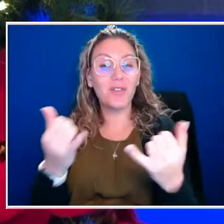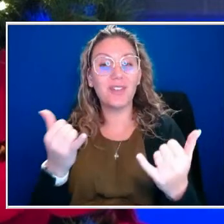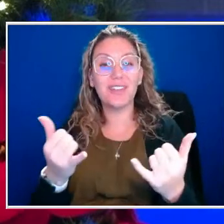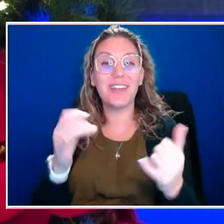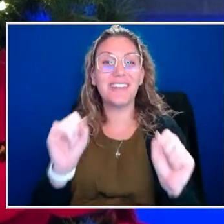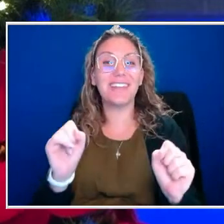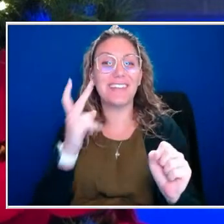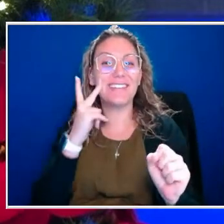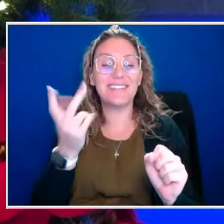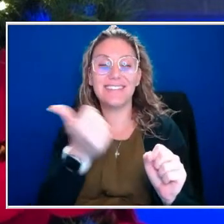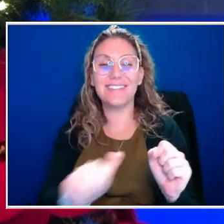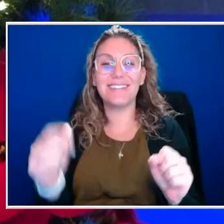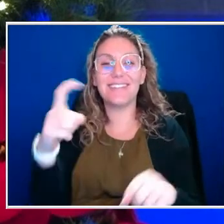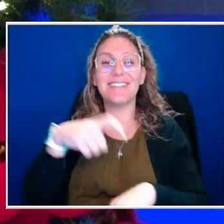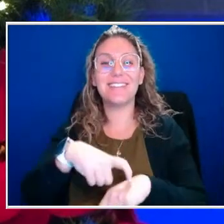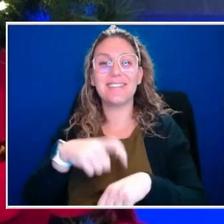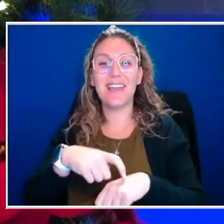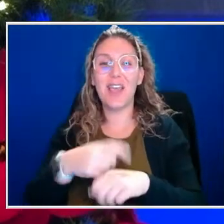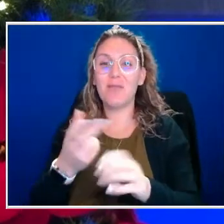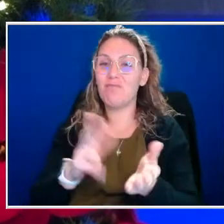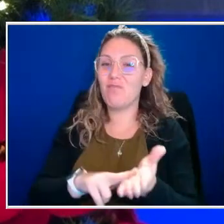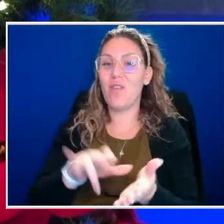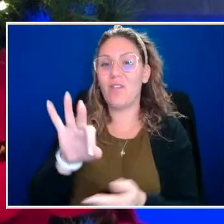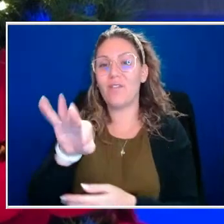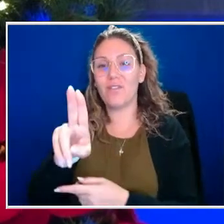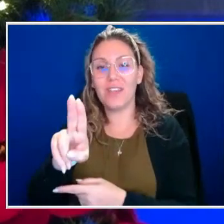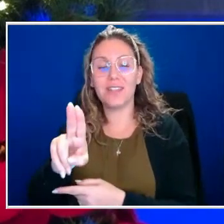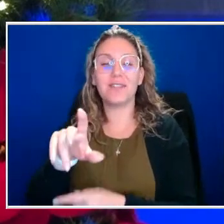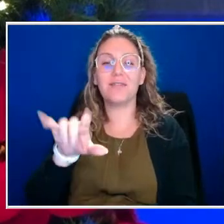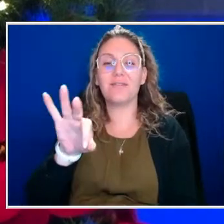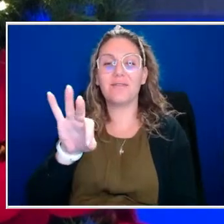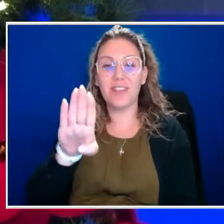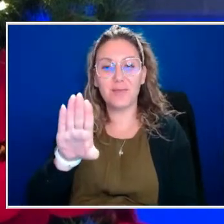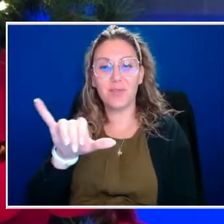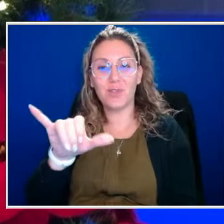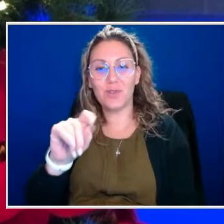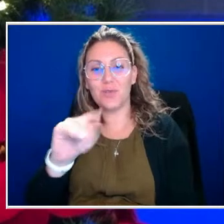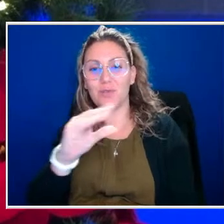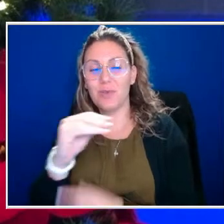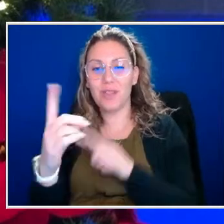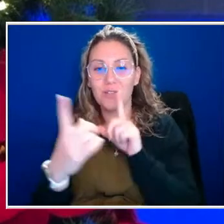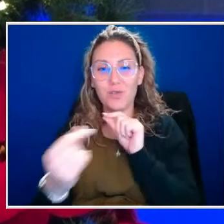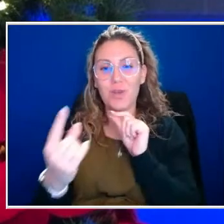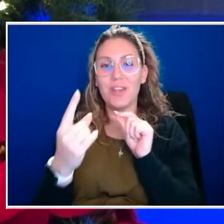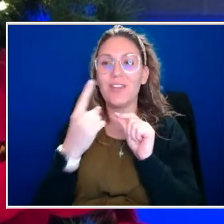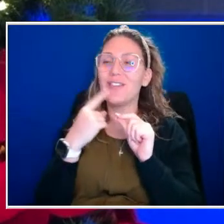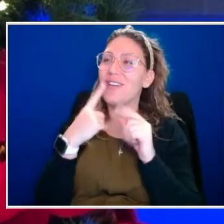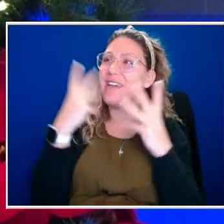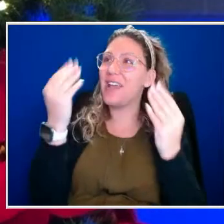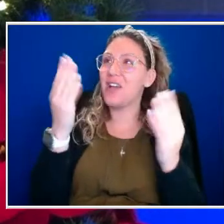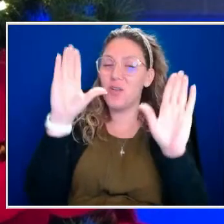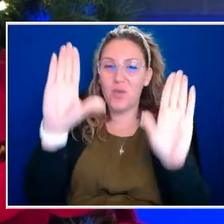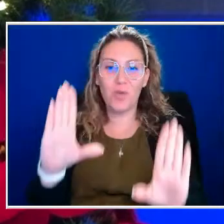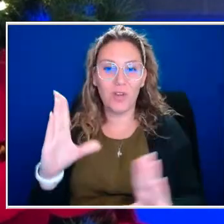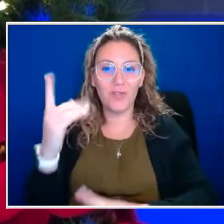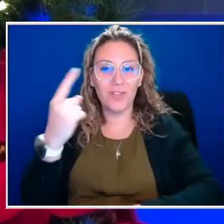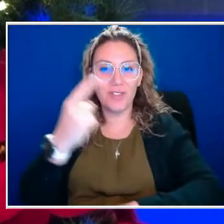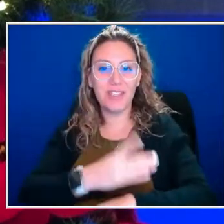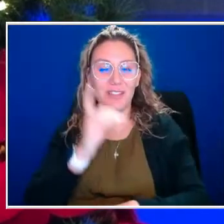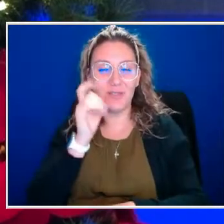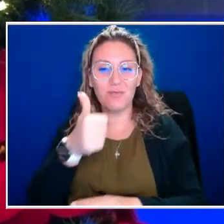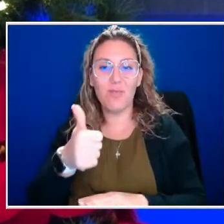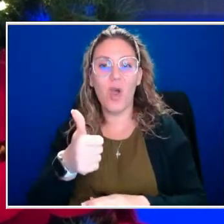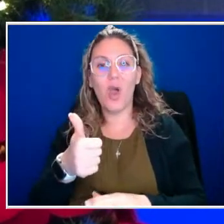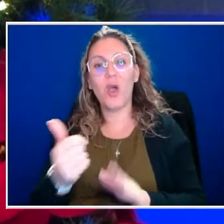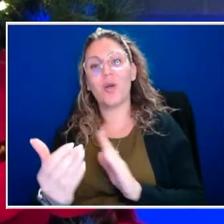by logging back onto Facebook, YouTube, and Twitter. Go out, make it a great day, and we'll see you back here tomorrow morning for Show Me the Science on Open Mics with